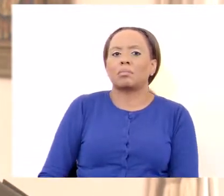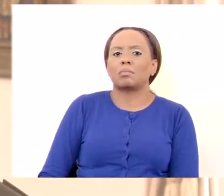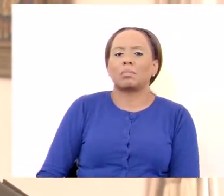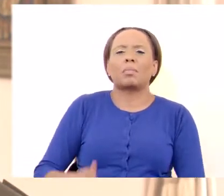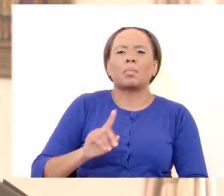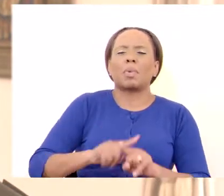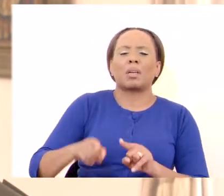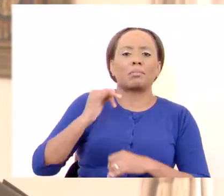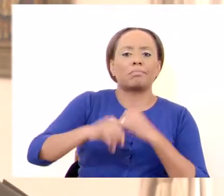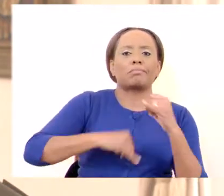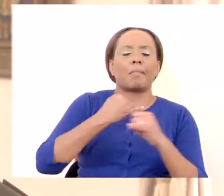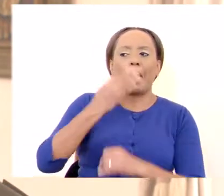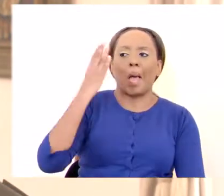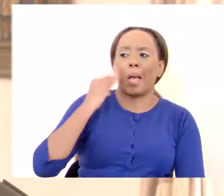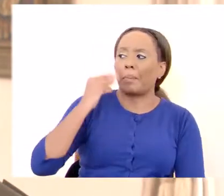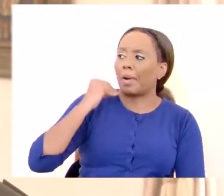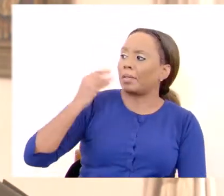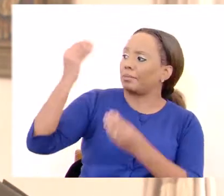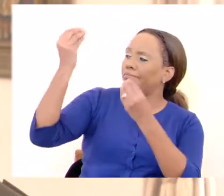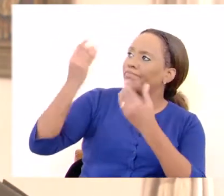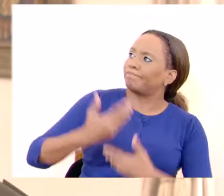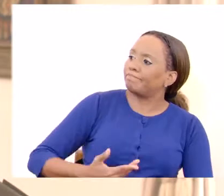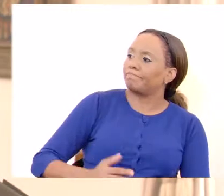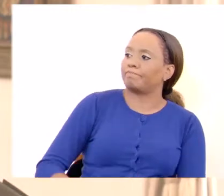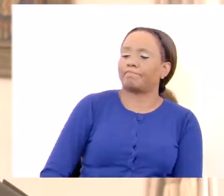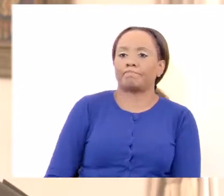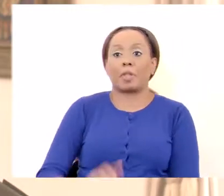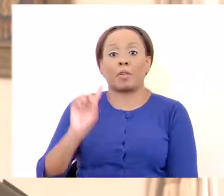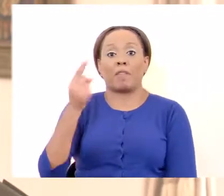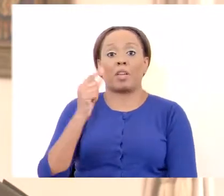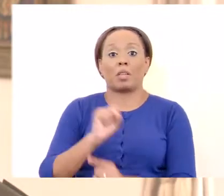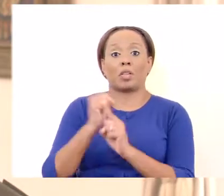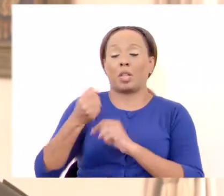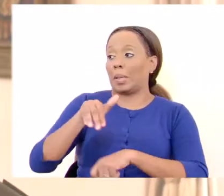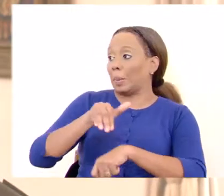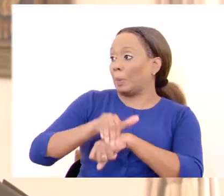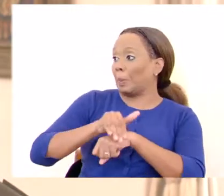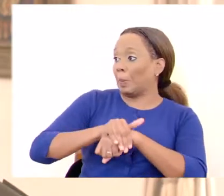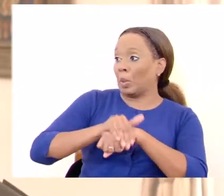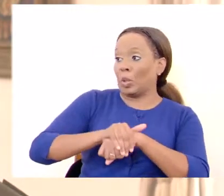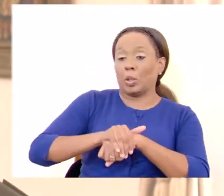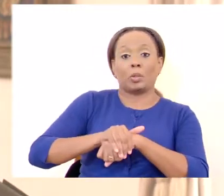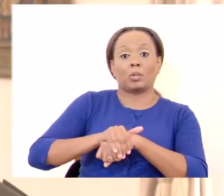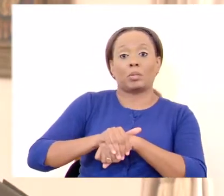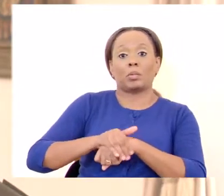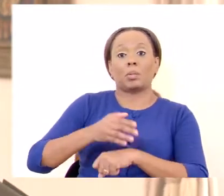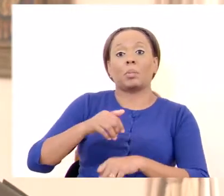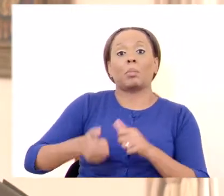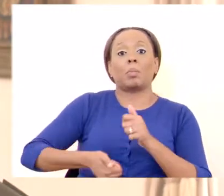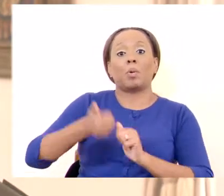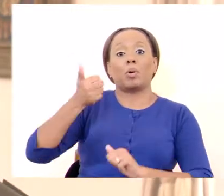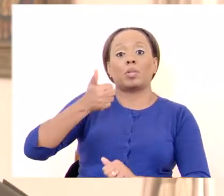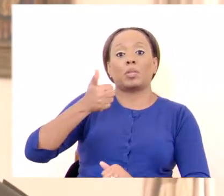international experience. The first cases in Britain identified Afro-Caribbean children as being at higher